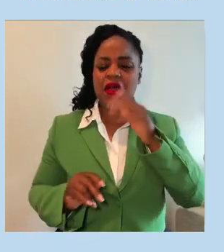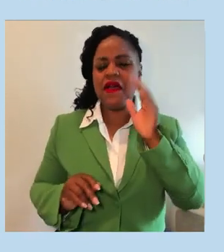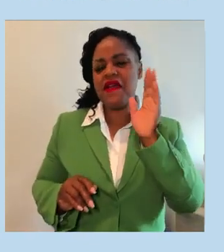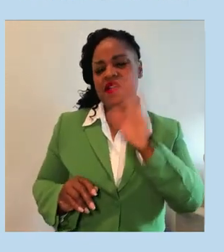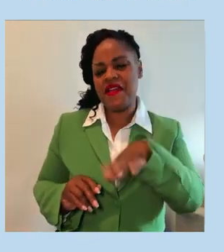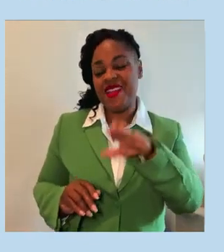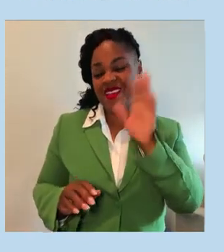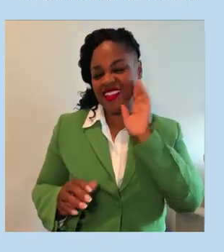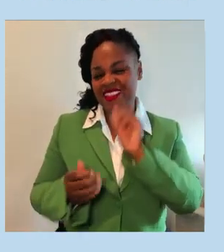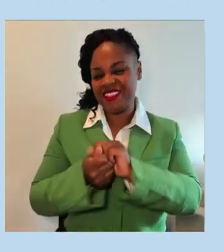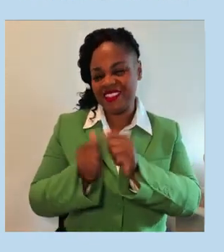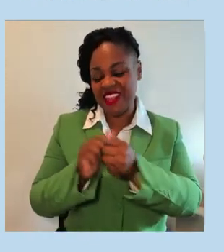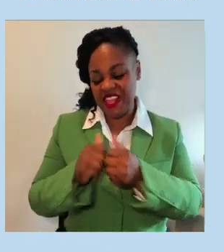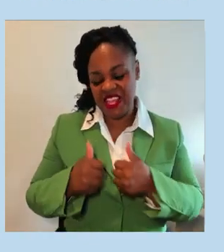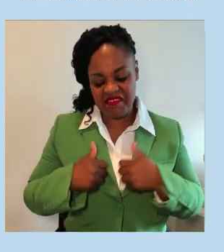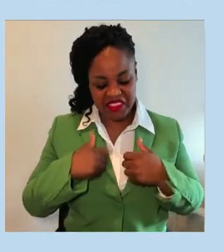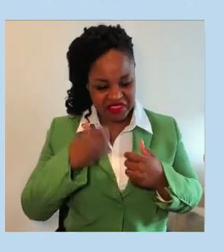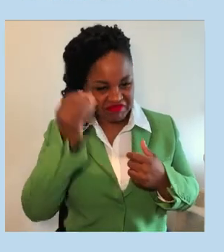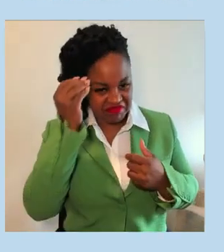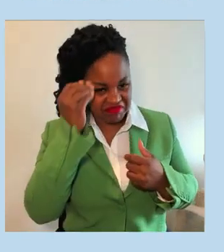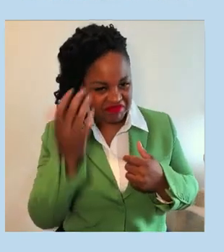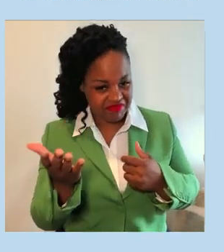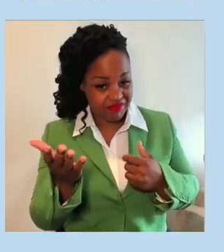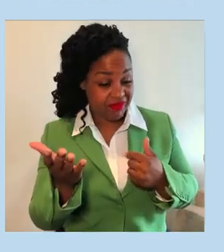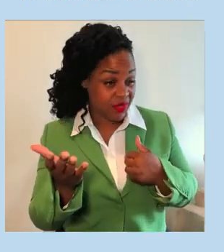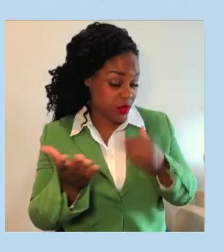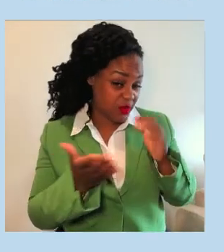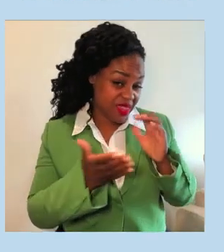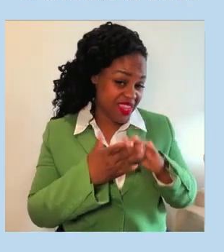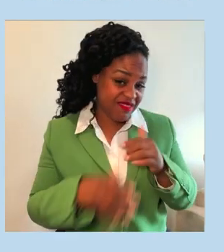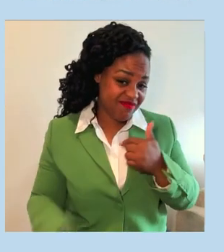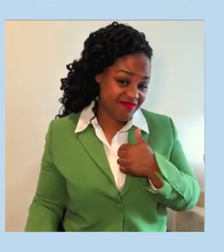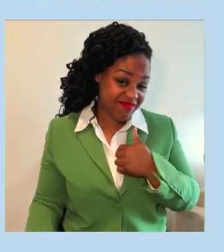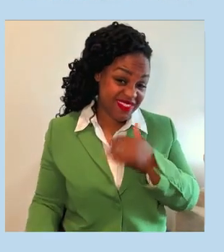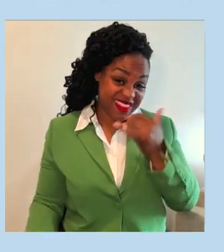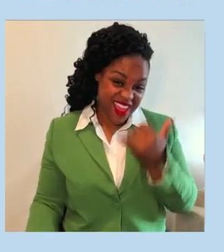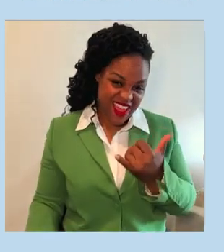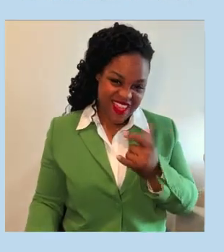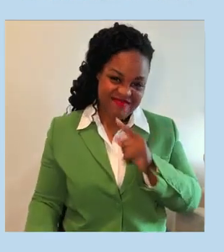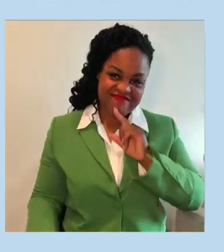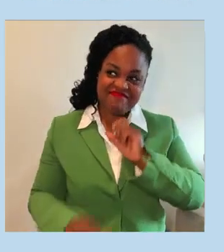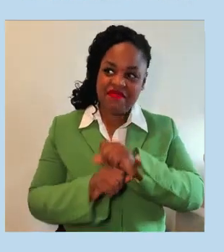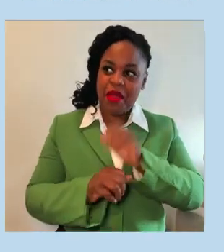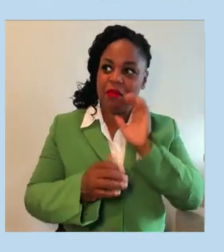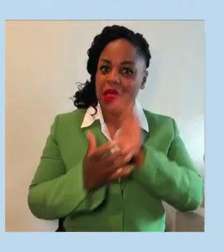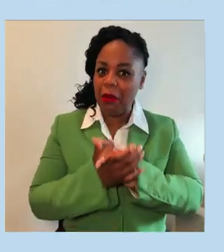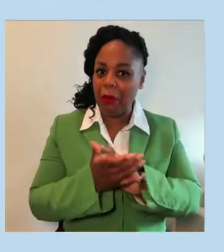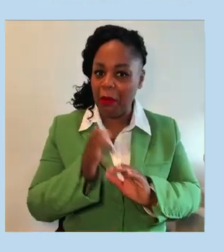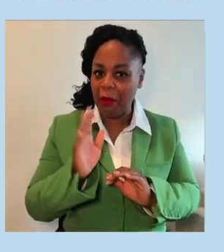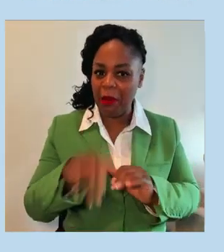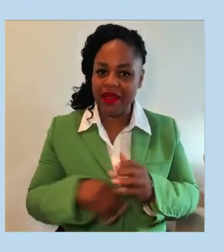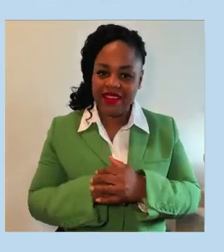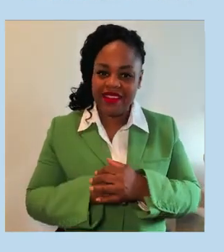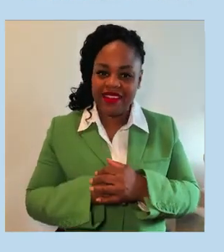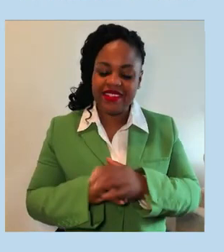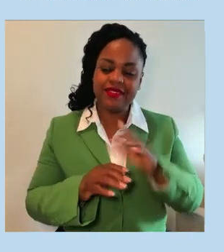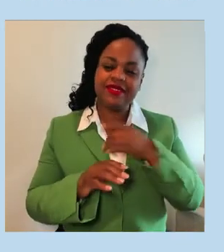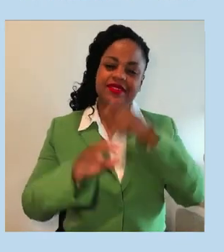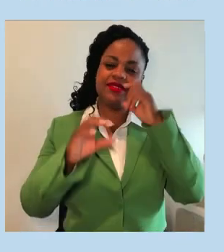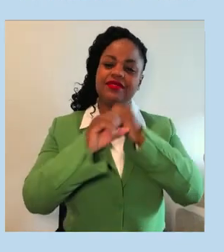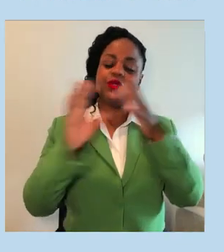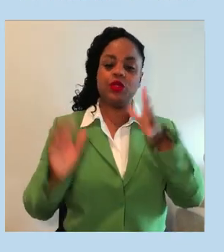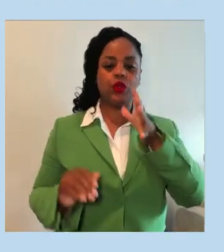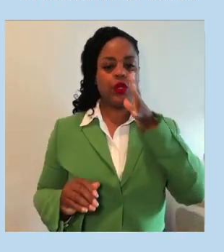now. To think of women and girls around the world who are in vulnerable situations, mothers and